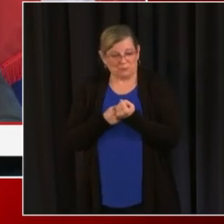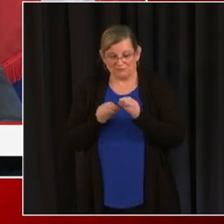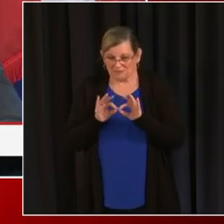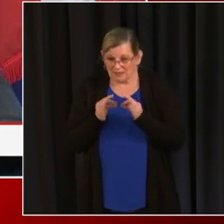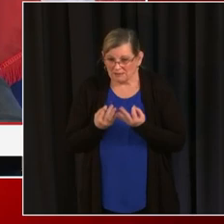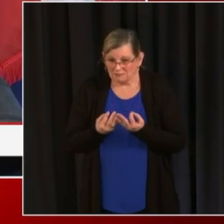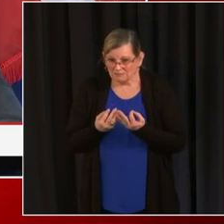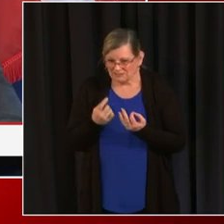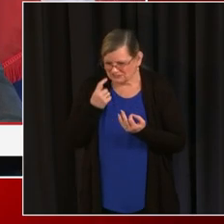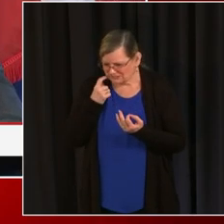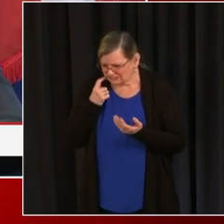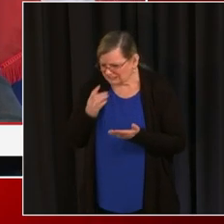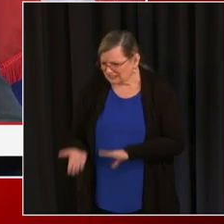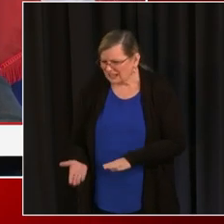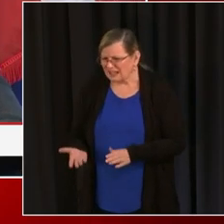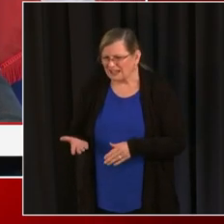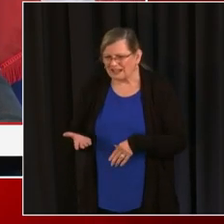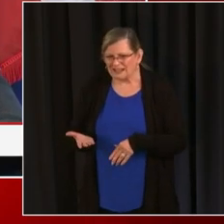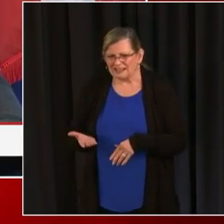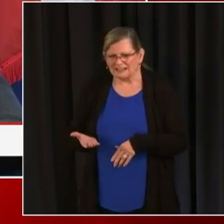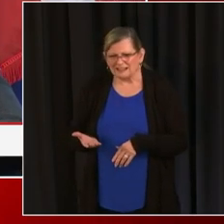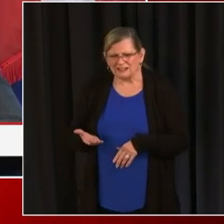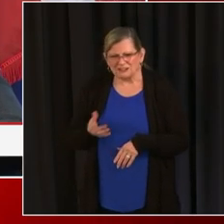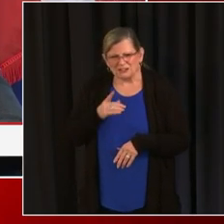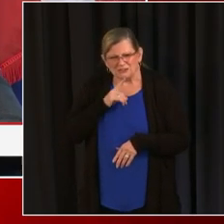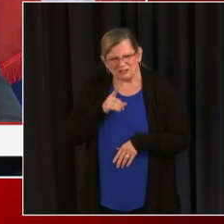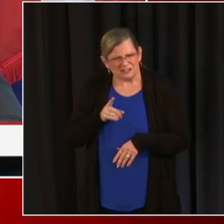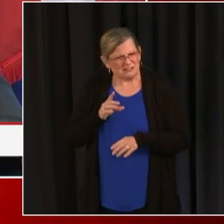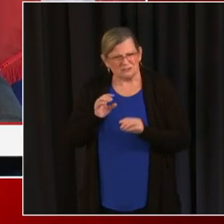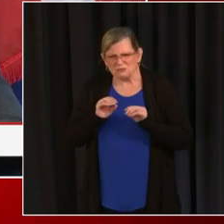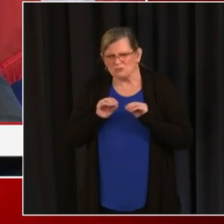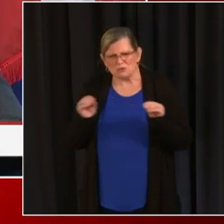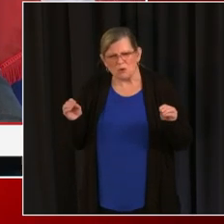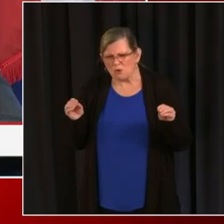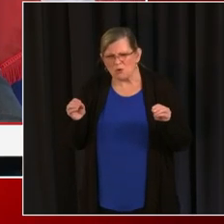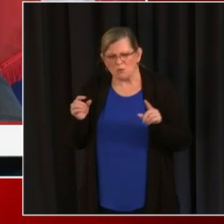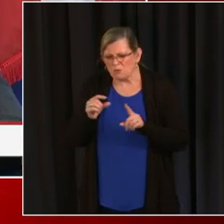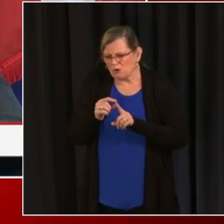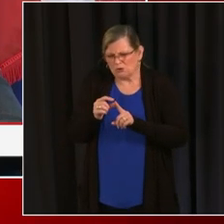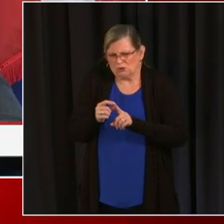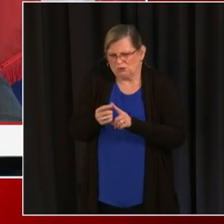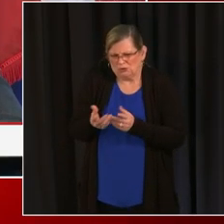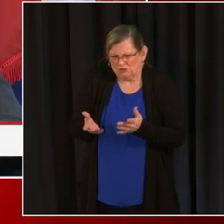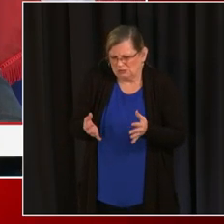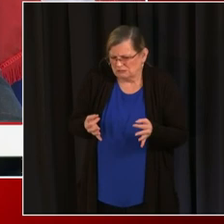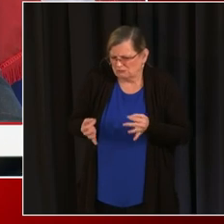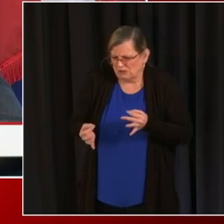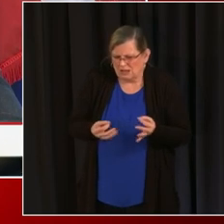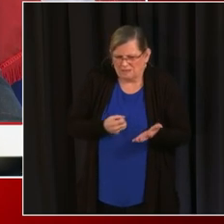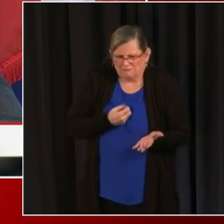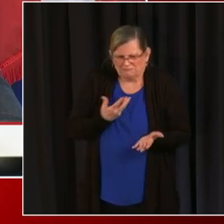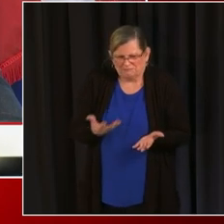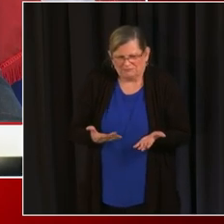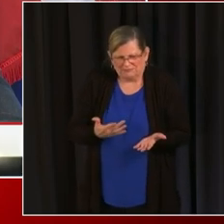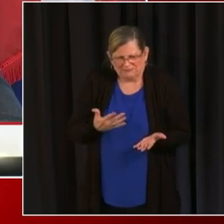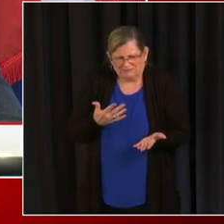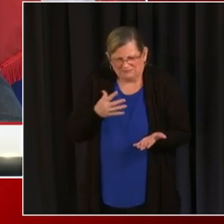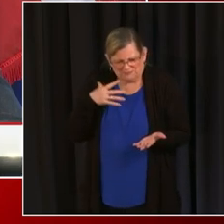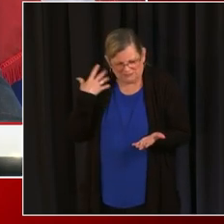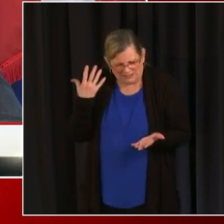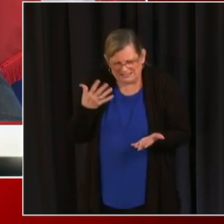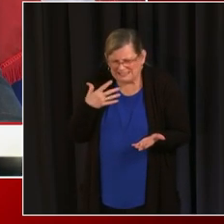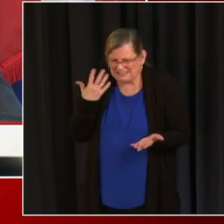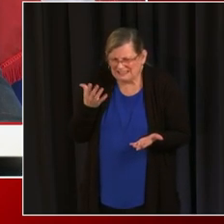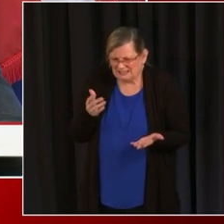his family who died. So there really are no words to describe how heinous